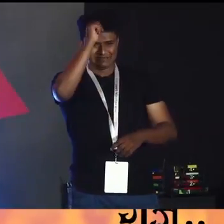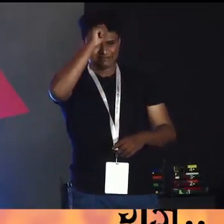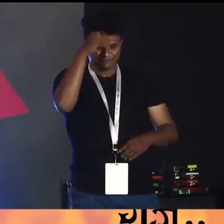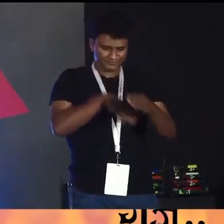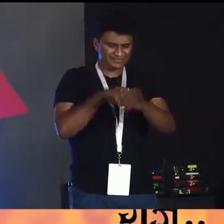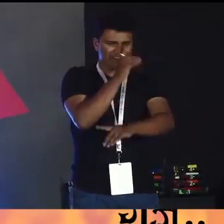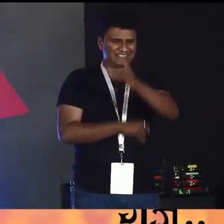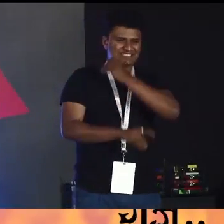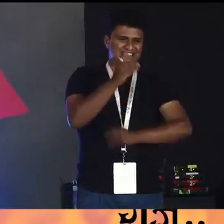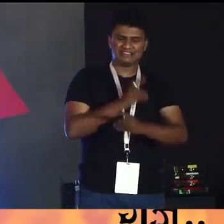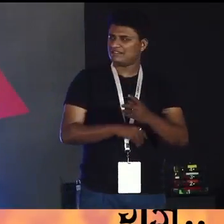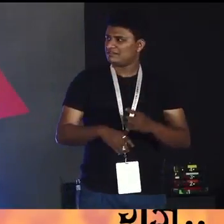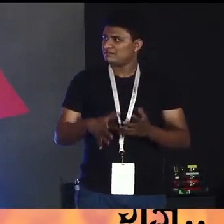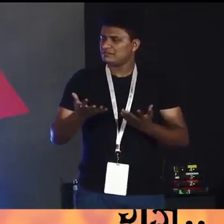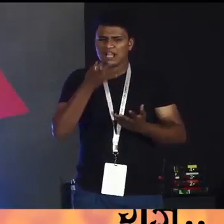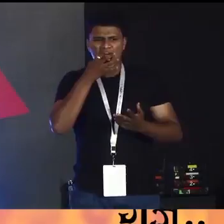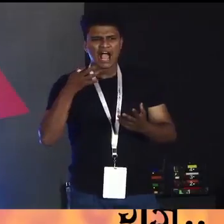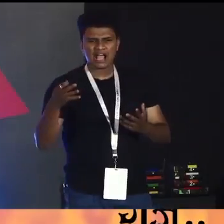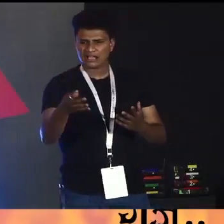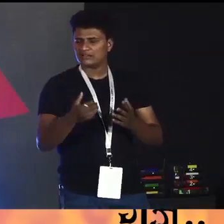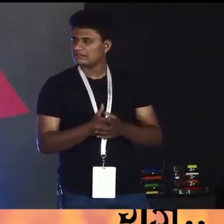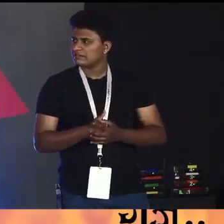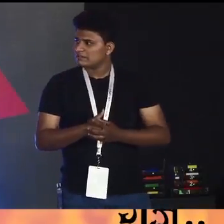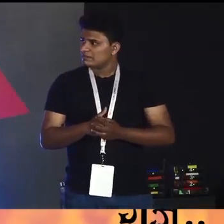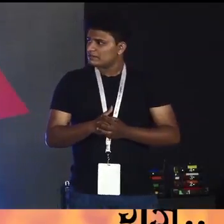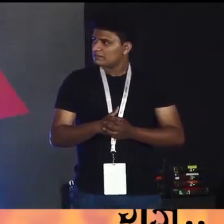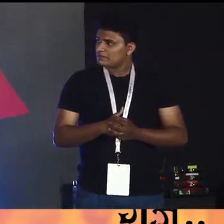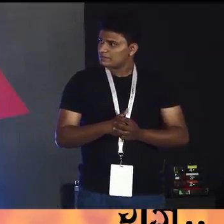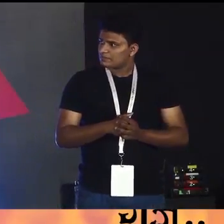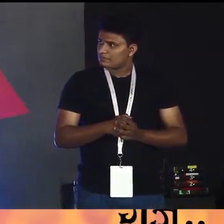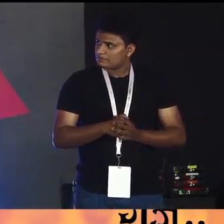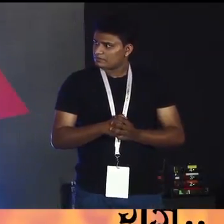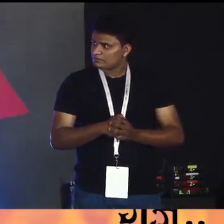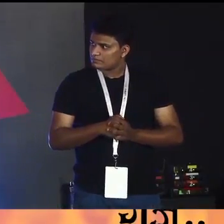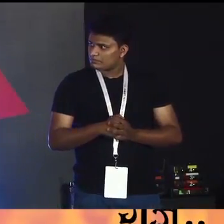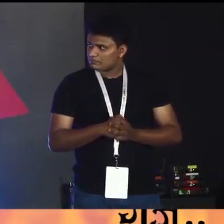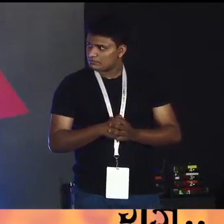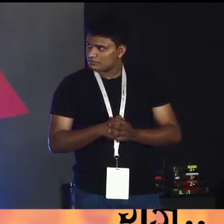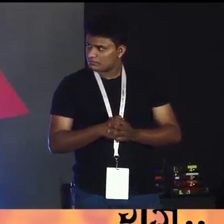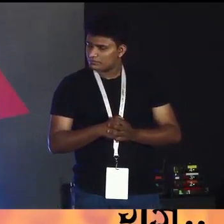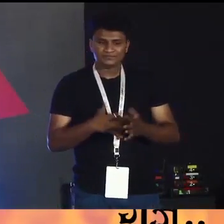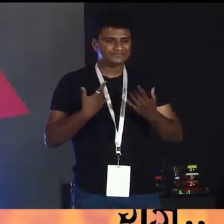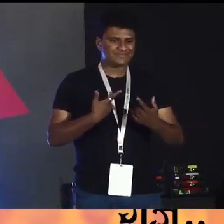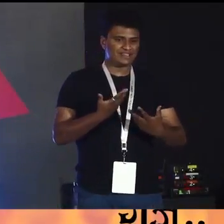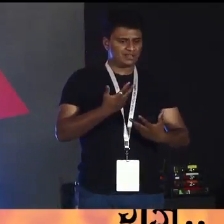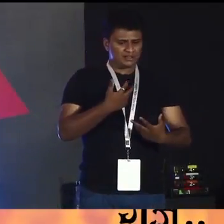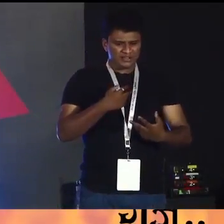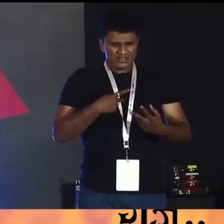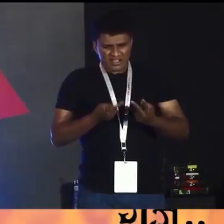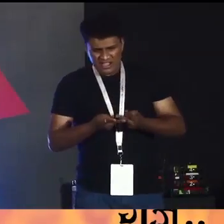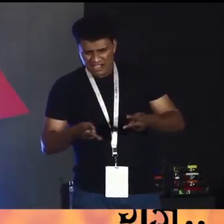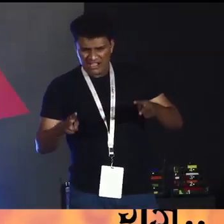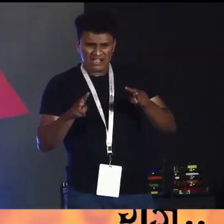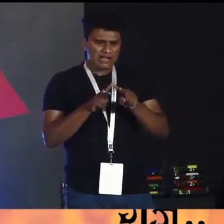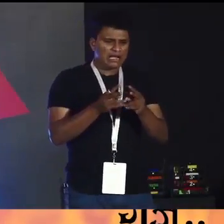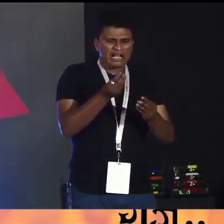disability, I often ask people that this is a country where we do not value the common